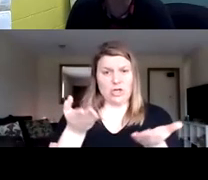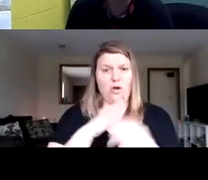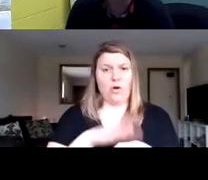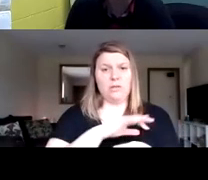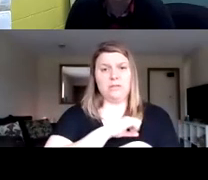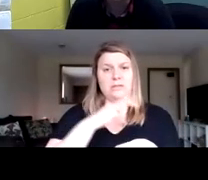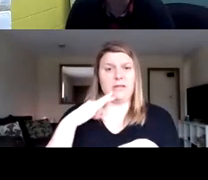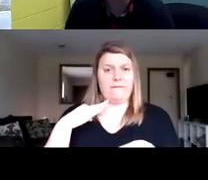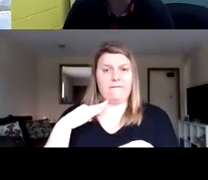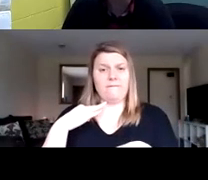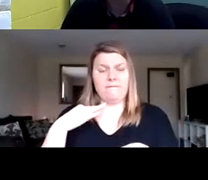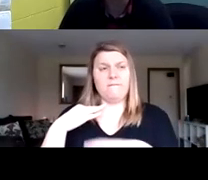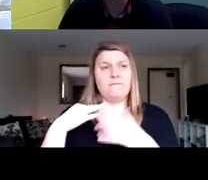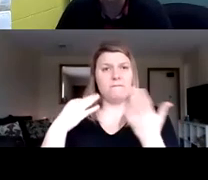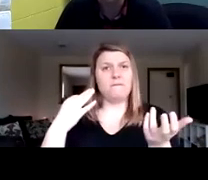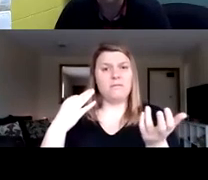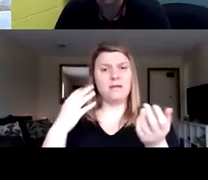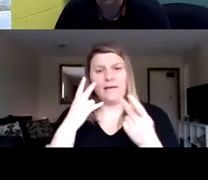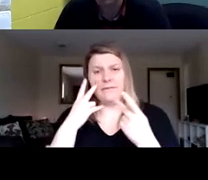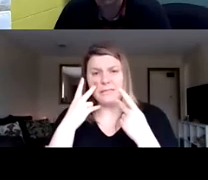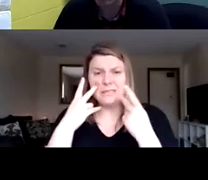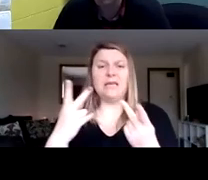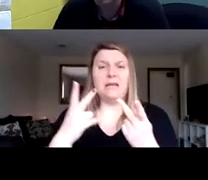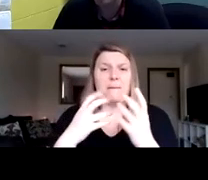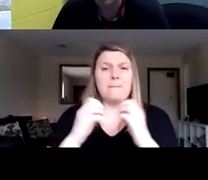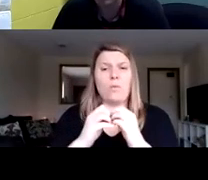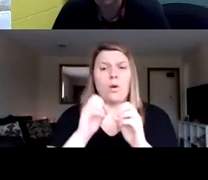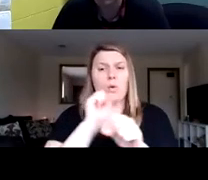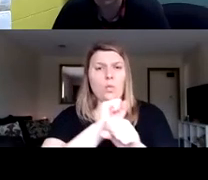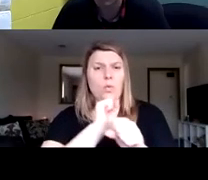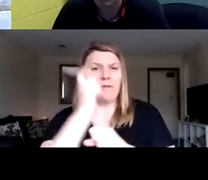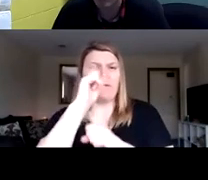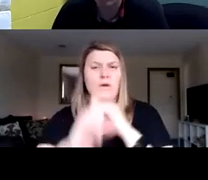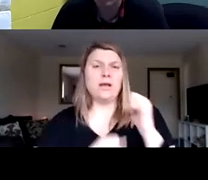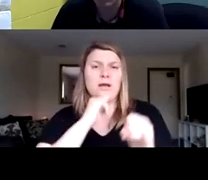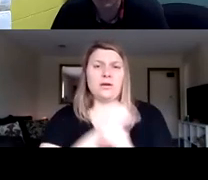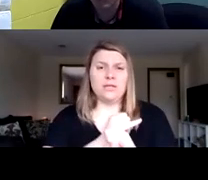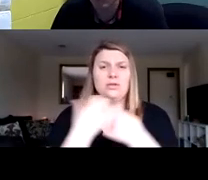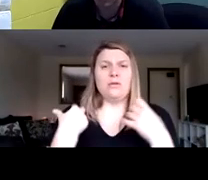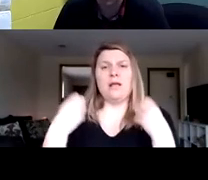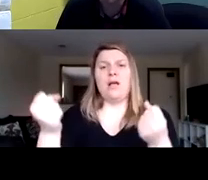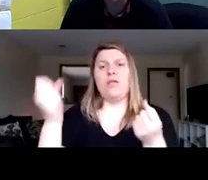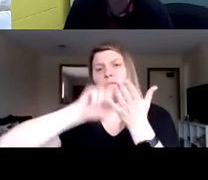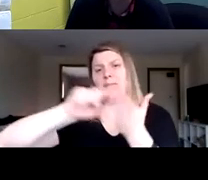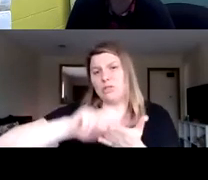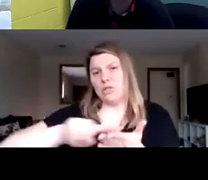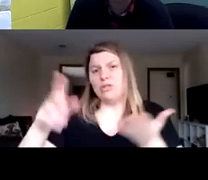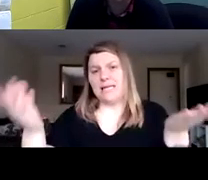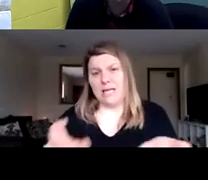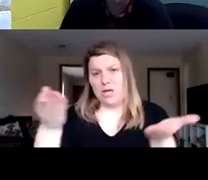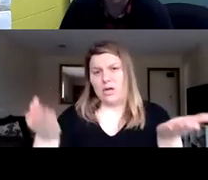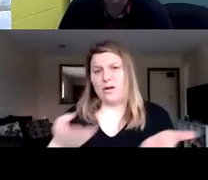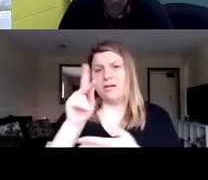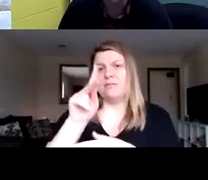seen a lot more work on international health research here at our